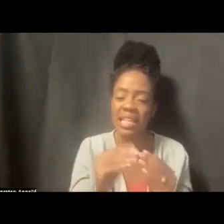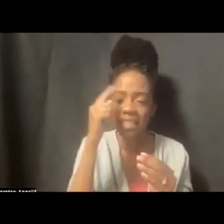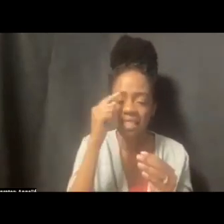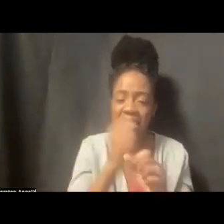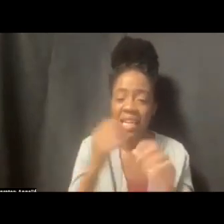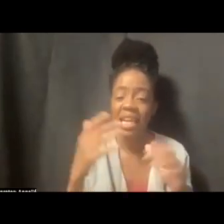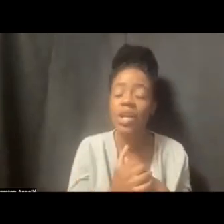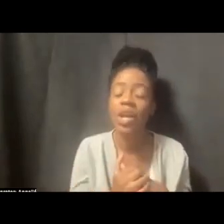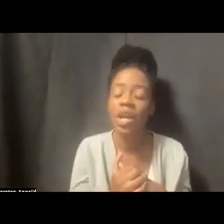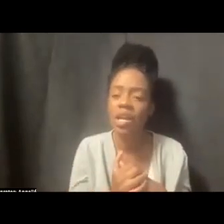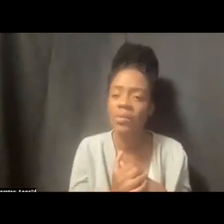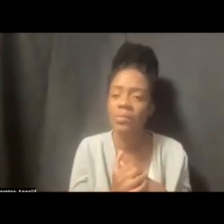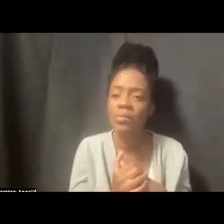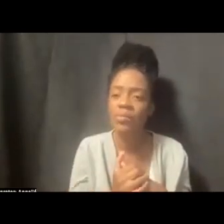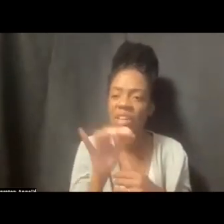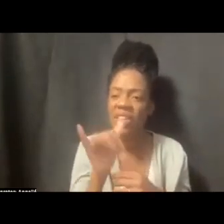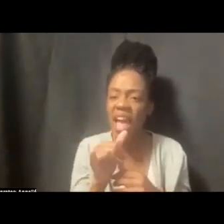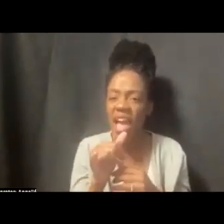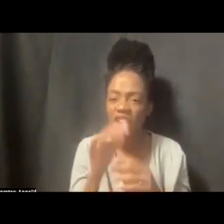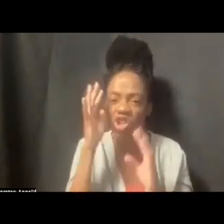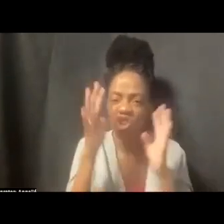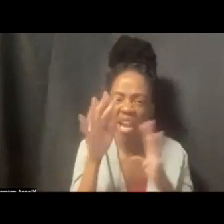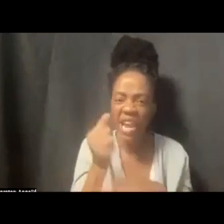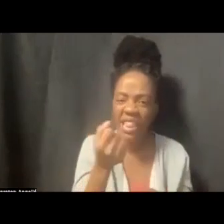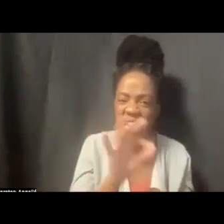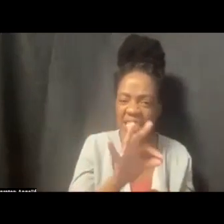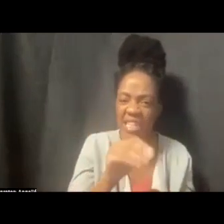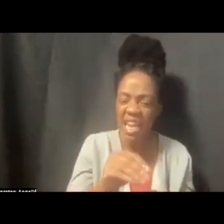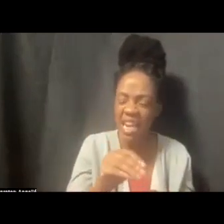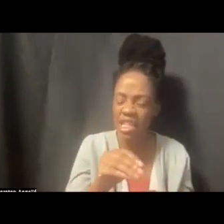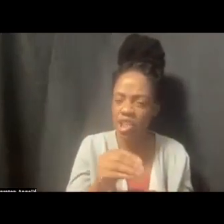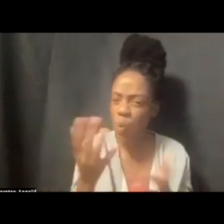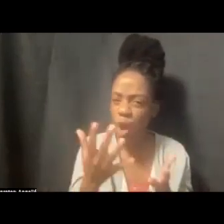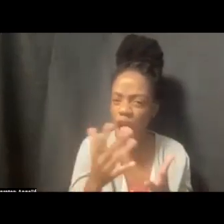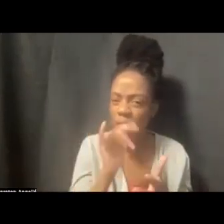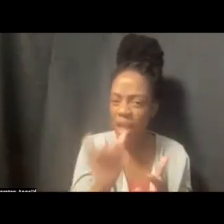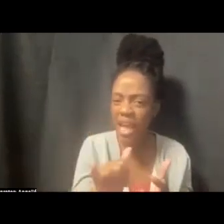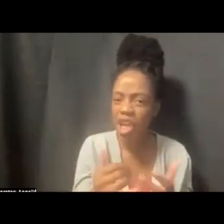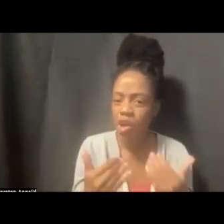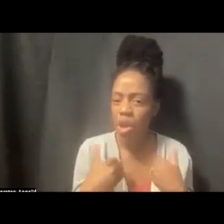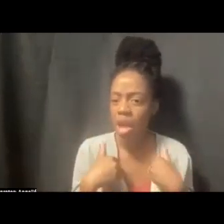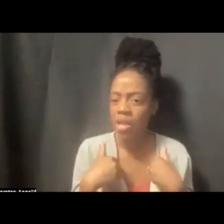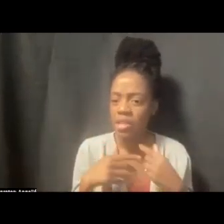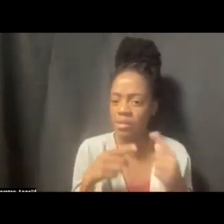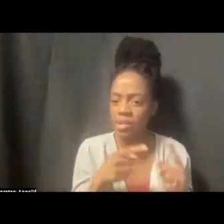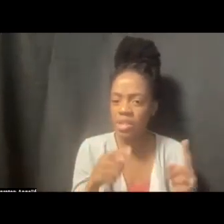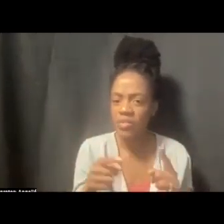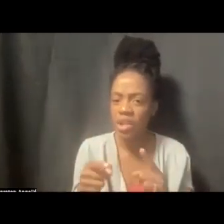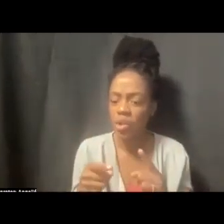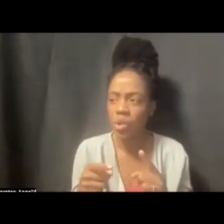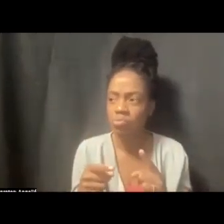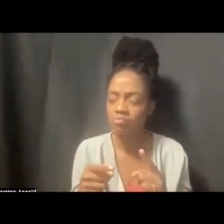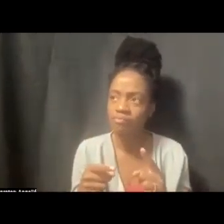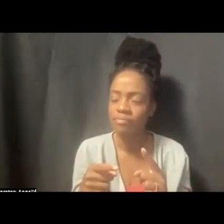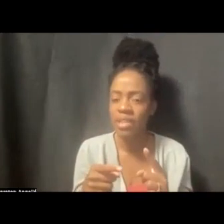Roseanne. What was it like to create that in the 1990s? And were there certain parameters of how you could build up to the kiss? How much